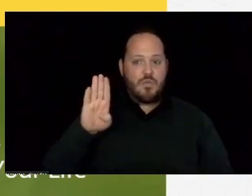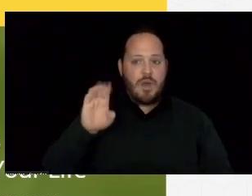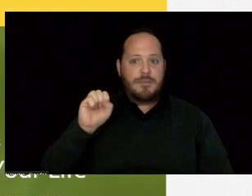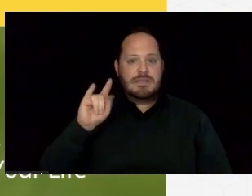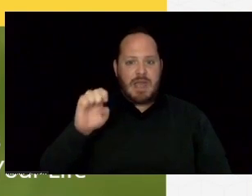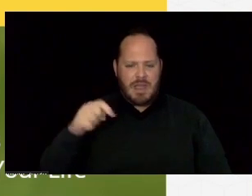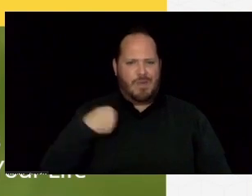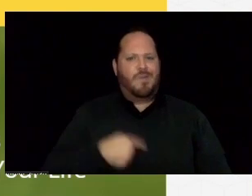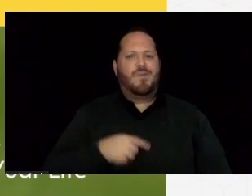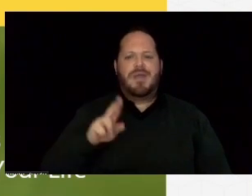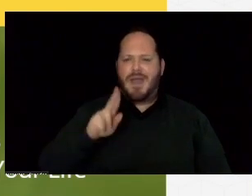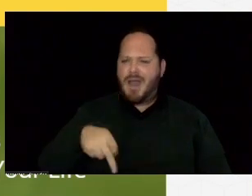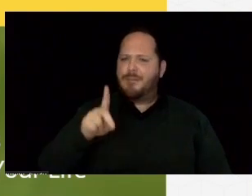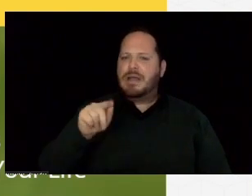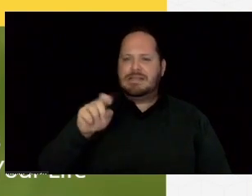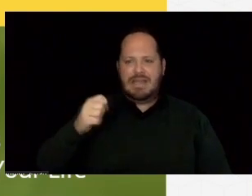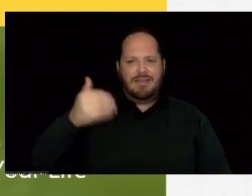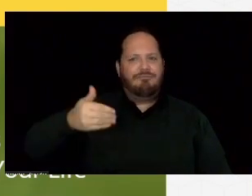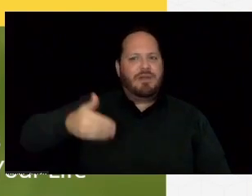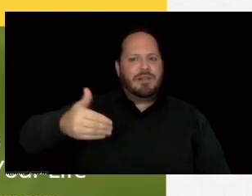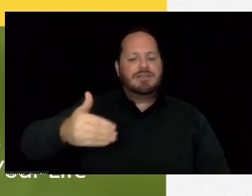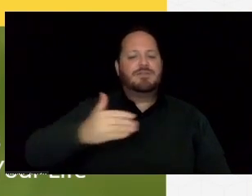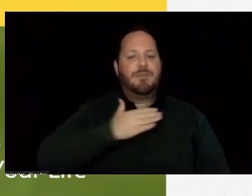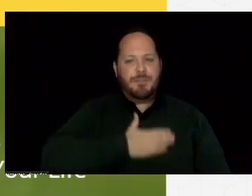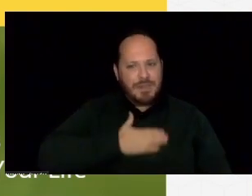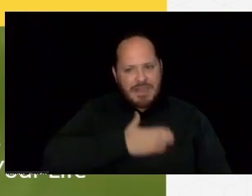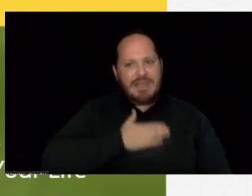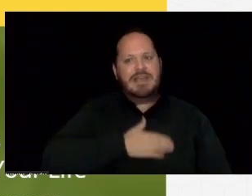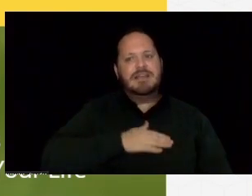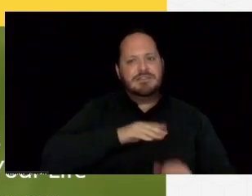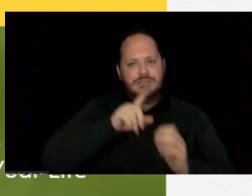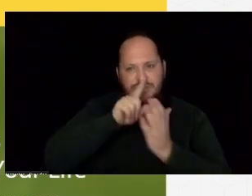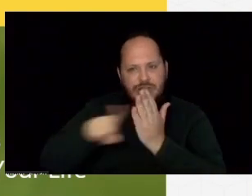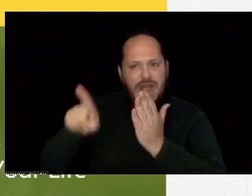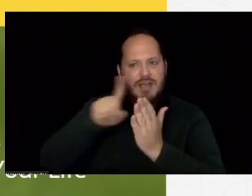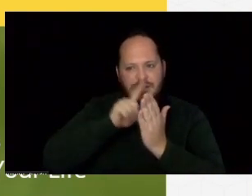checking back here for updated materials and guidance.